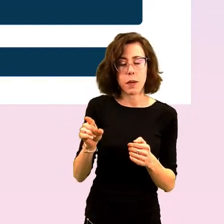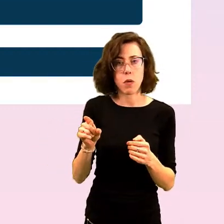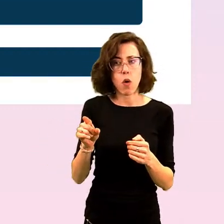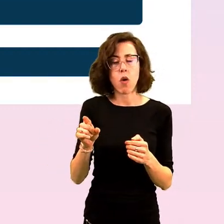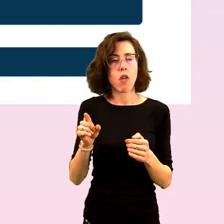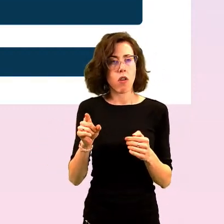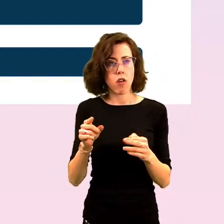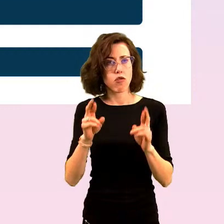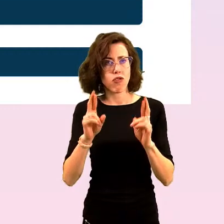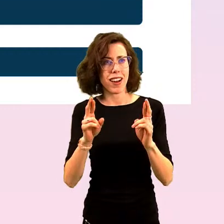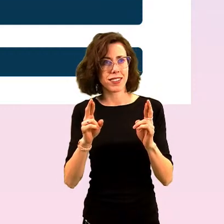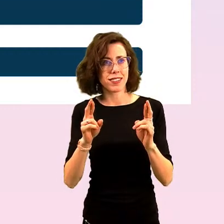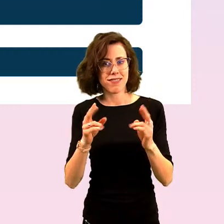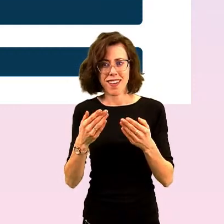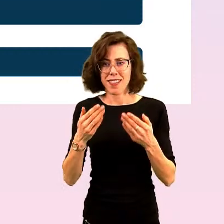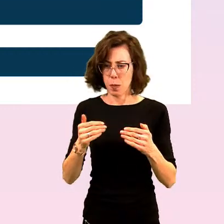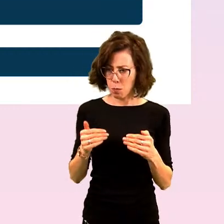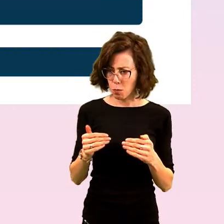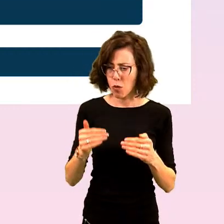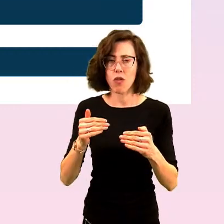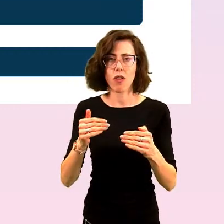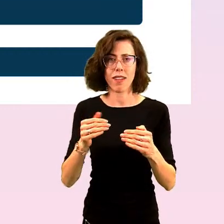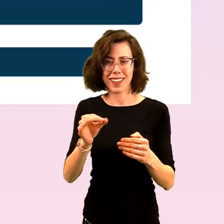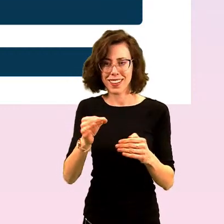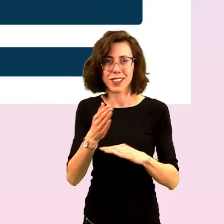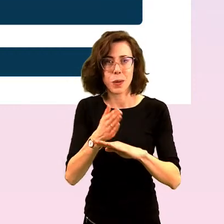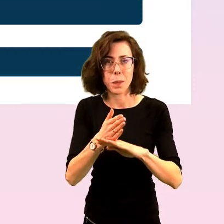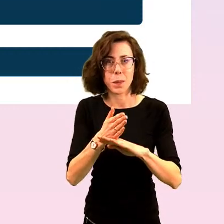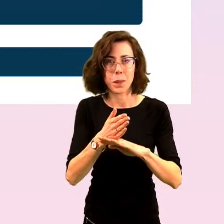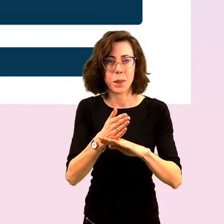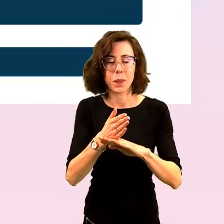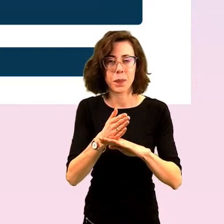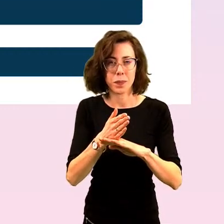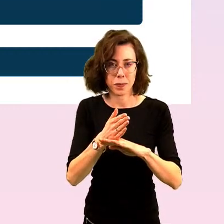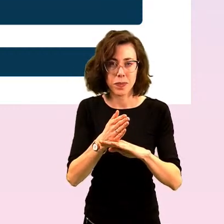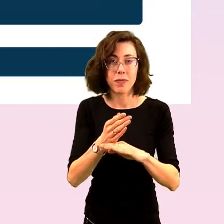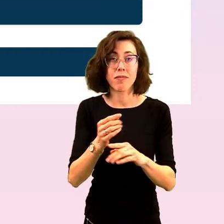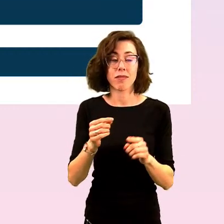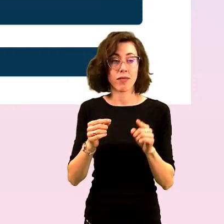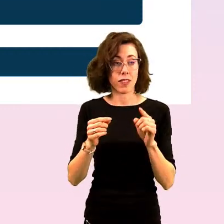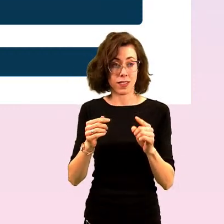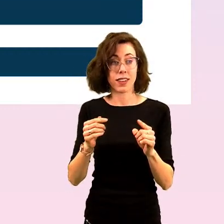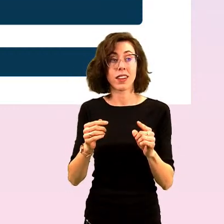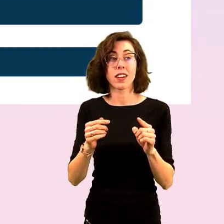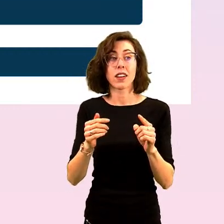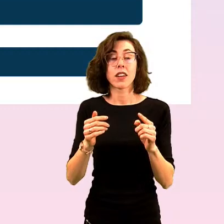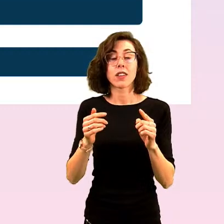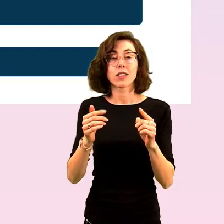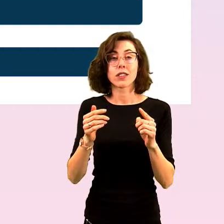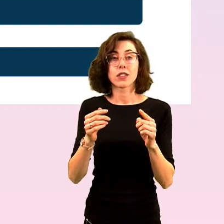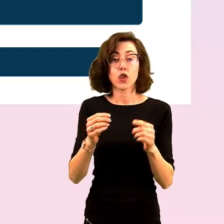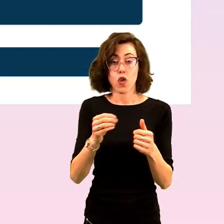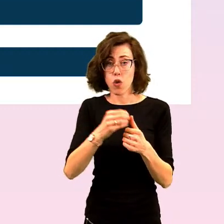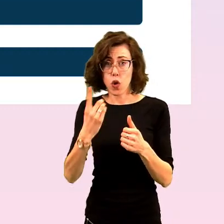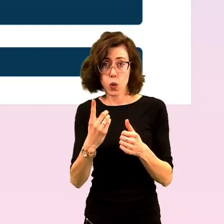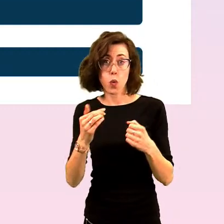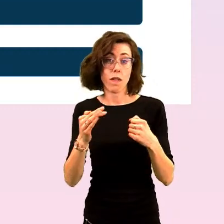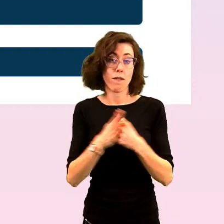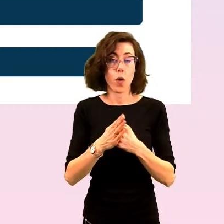employment thereafter. In terms of employability, that is specifically for people with disabilities, and